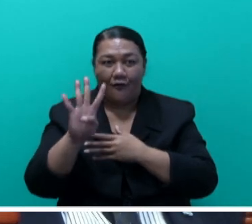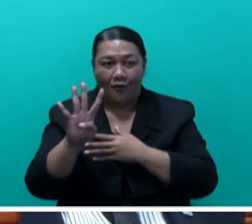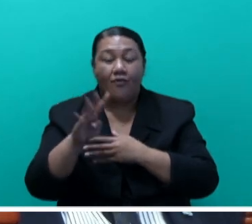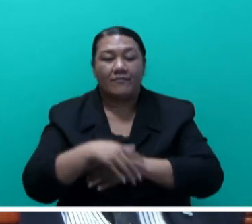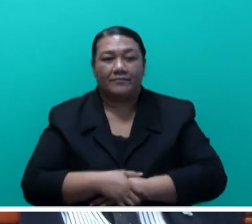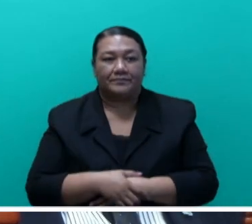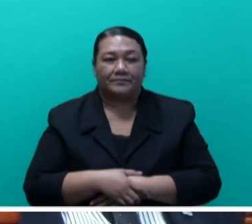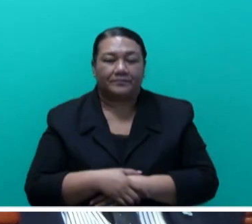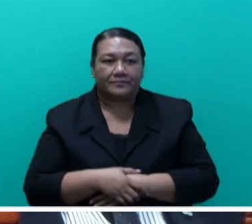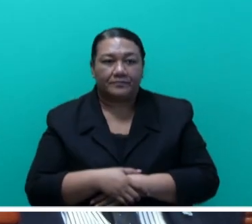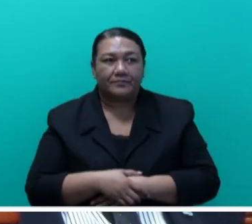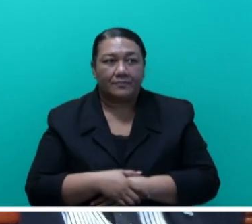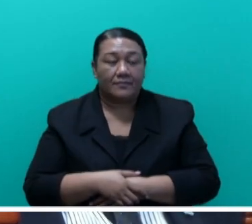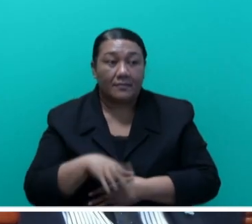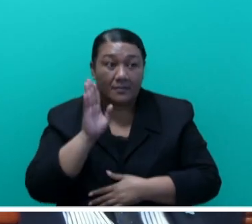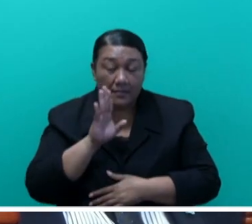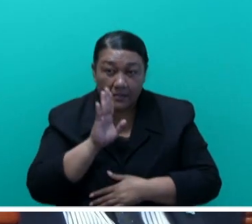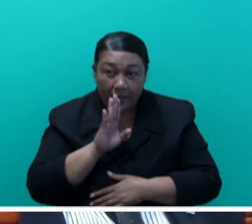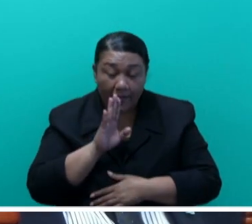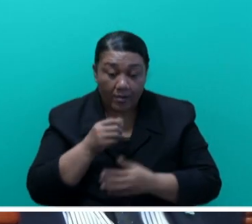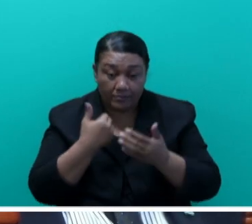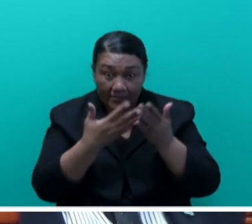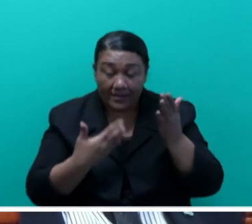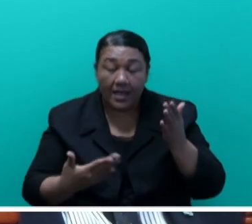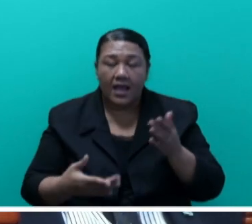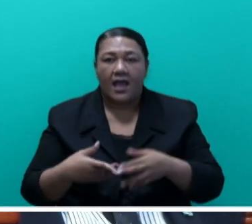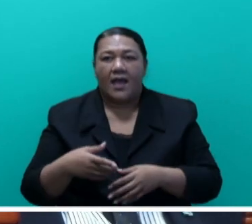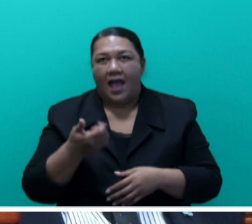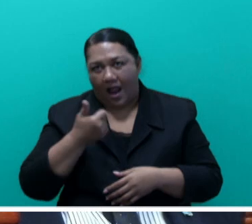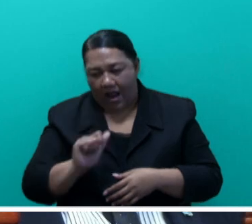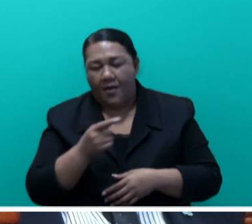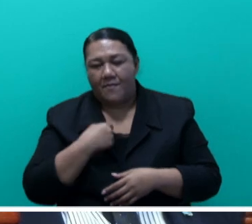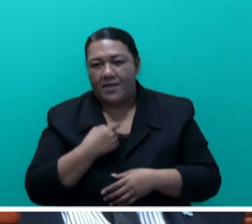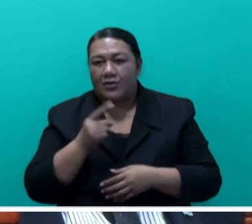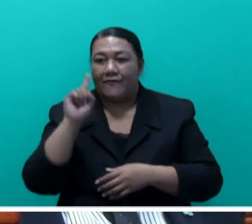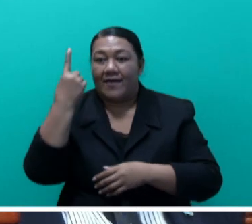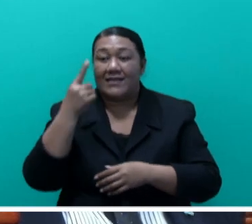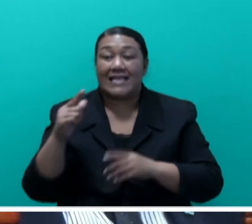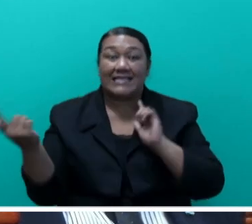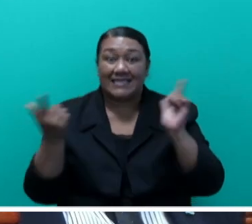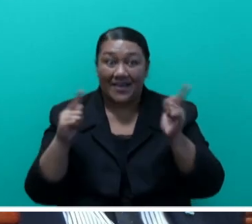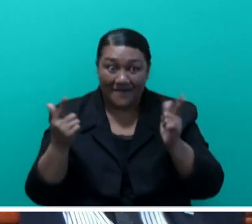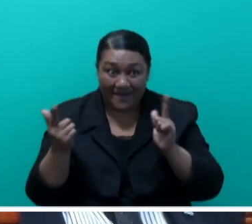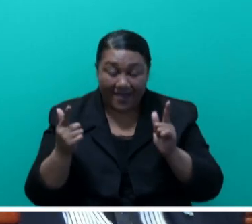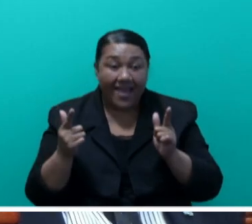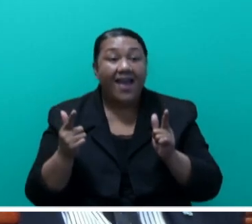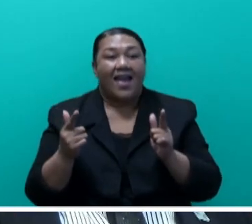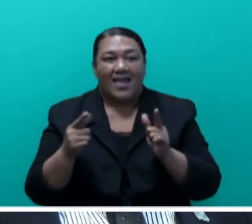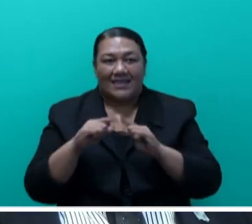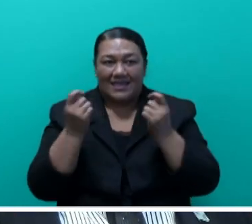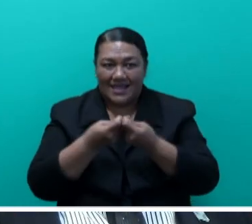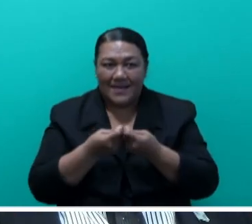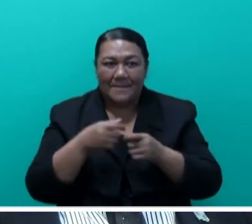sir, kindly allow me to congratulate and to thank our men's rugby sevens gladiators. Congratulations